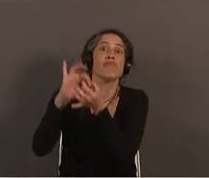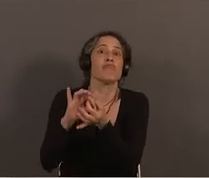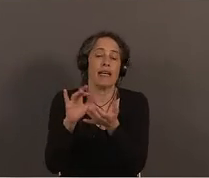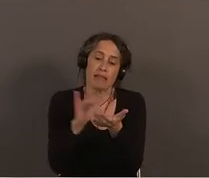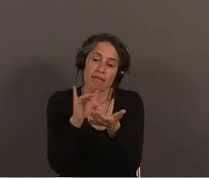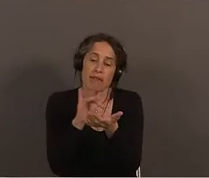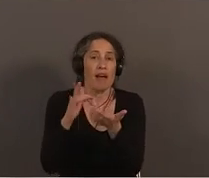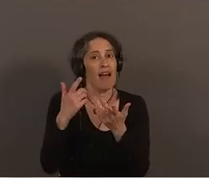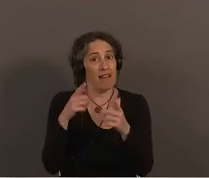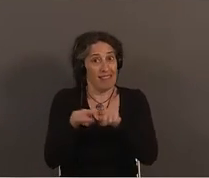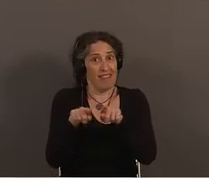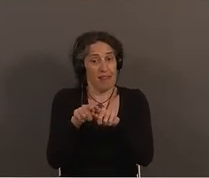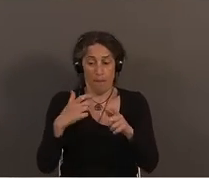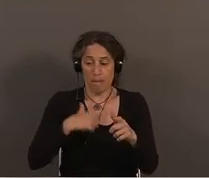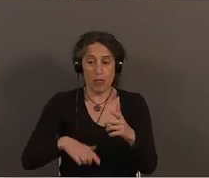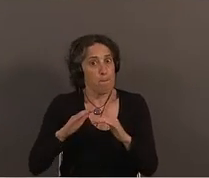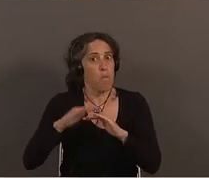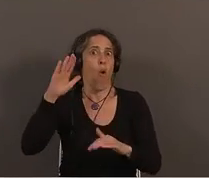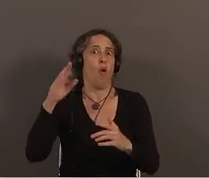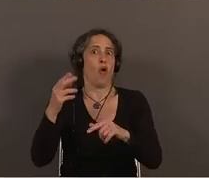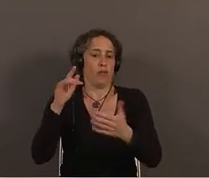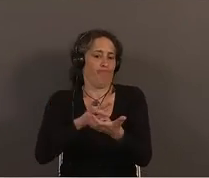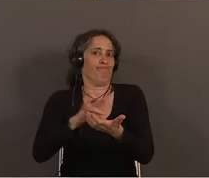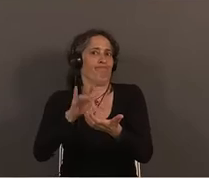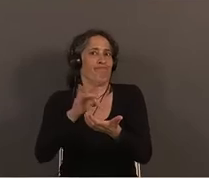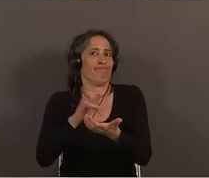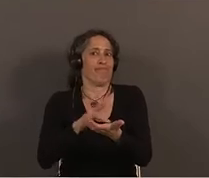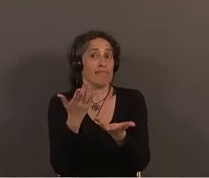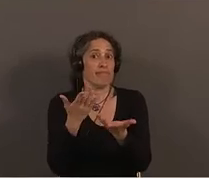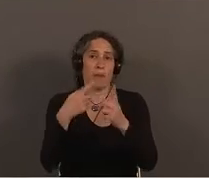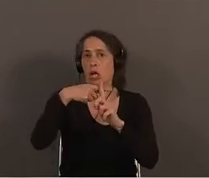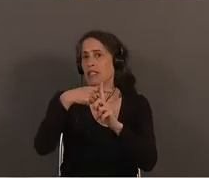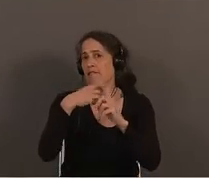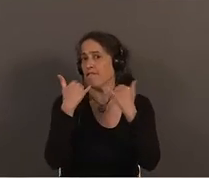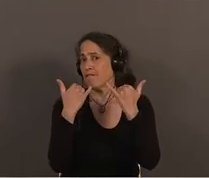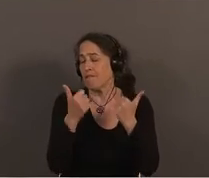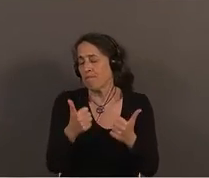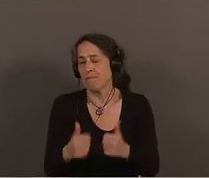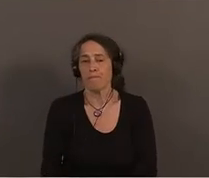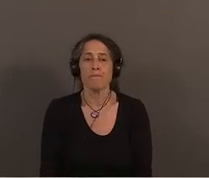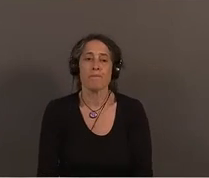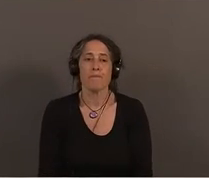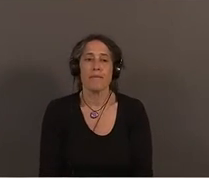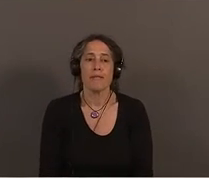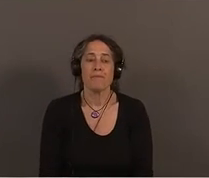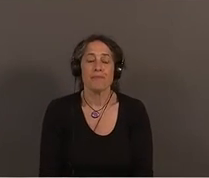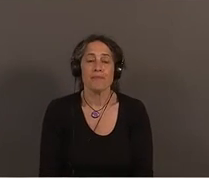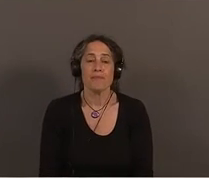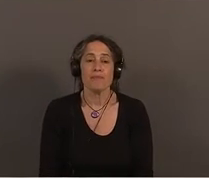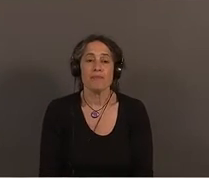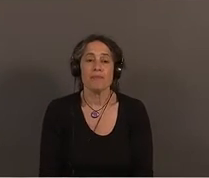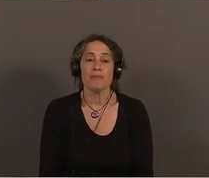hear the Vice President earlier on saying that we had an issue with legacy systems. You know, the way in